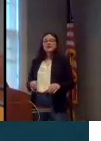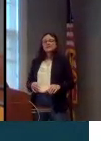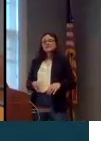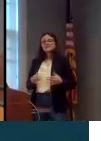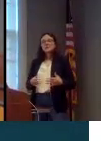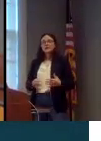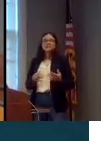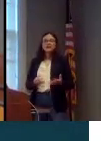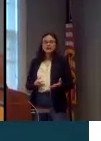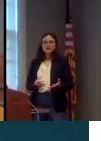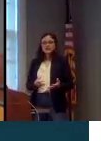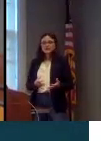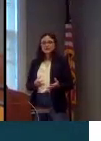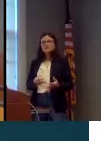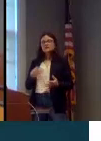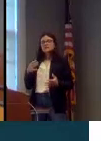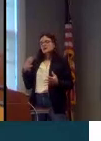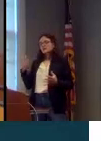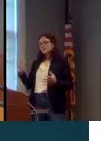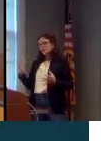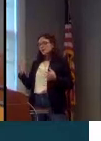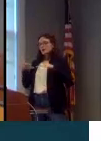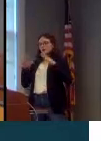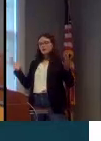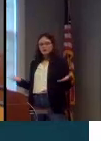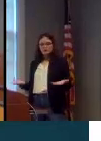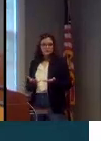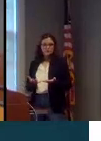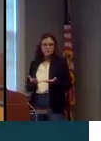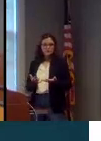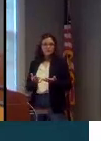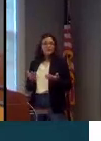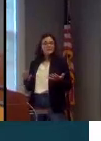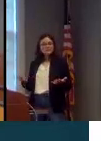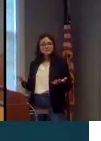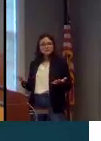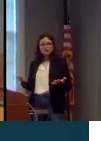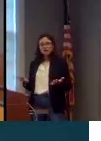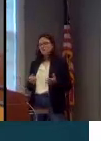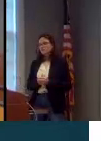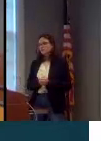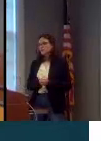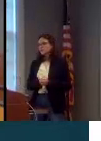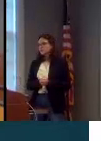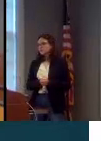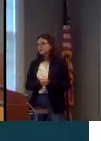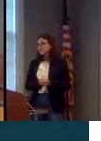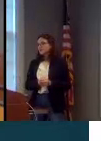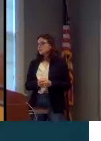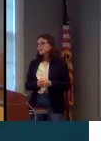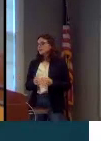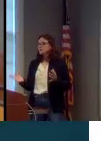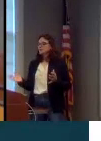conflict. And we did so by compiling data from an open source compendium that I'll talk about in a